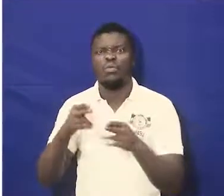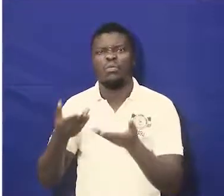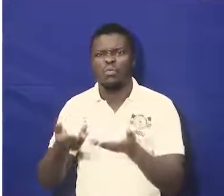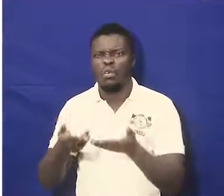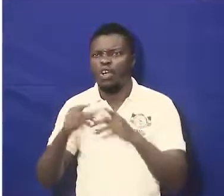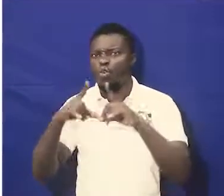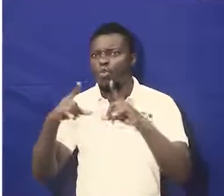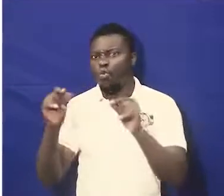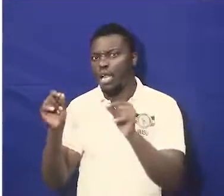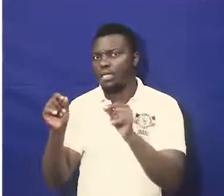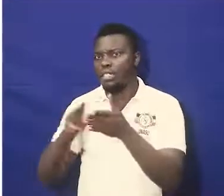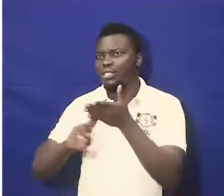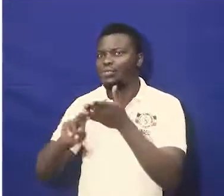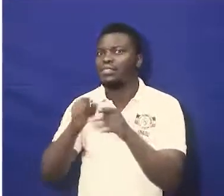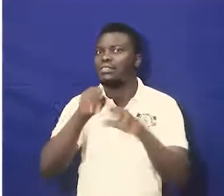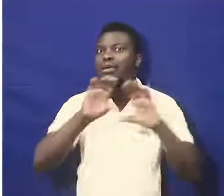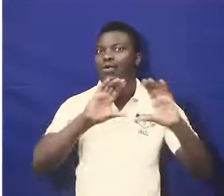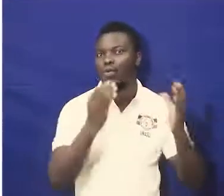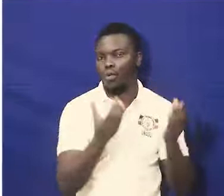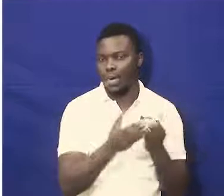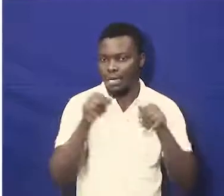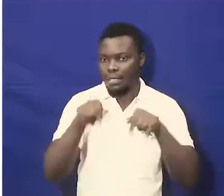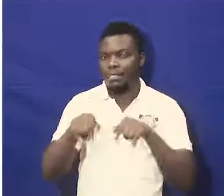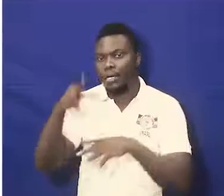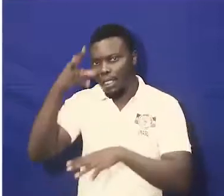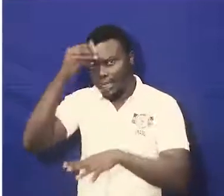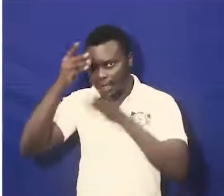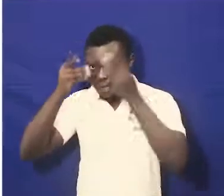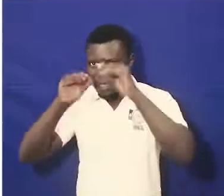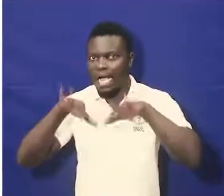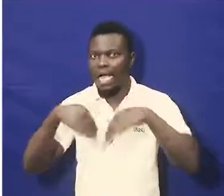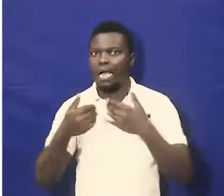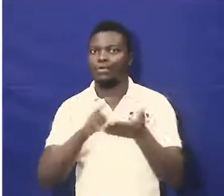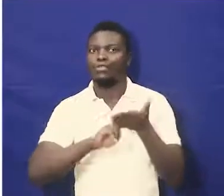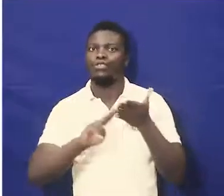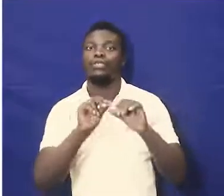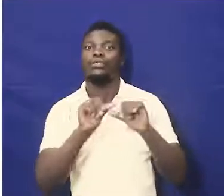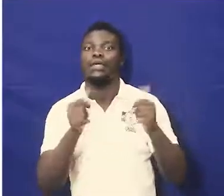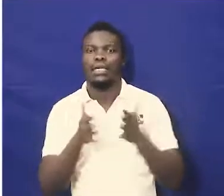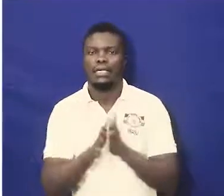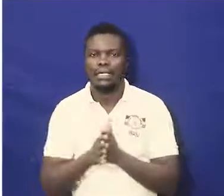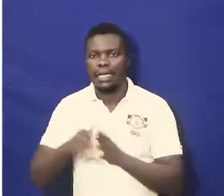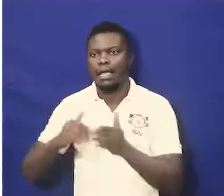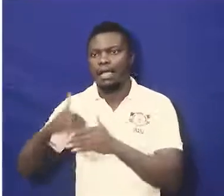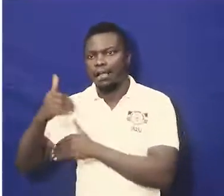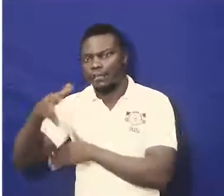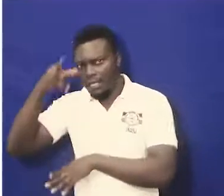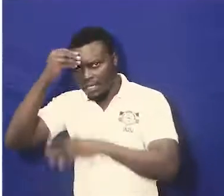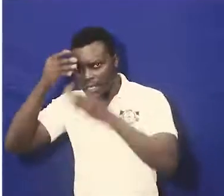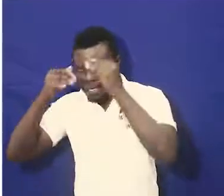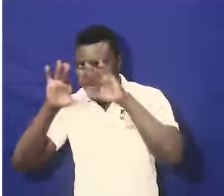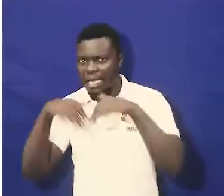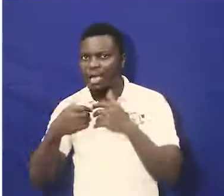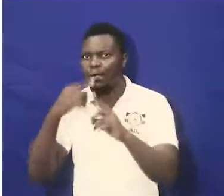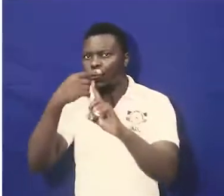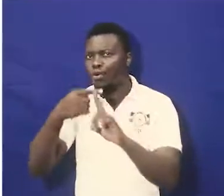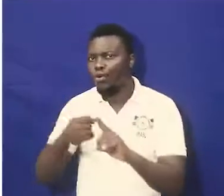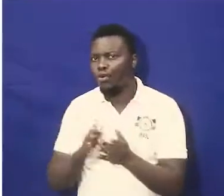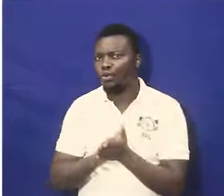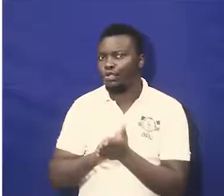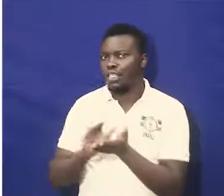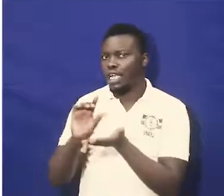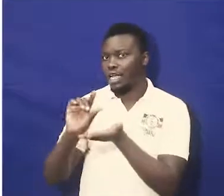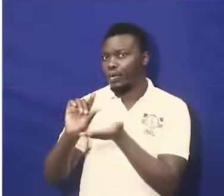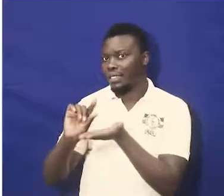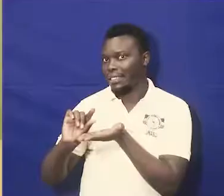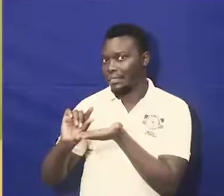we shall learn how to use it right, and thereafter learn how to calculate discount. Before